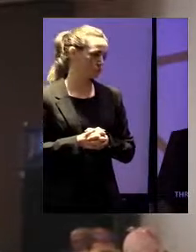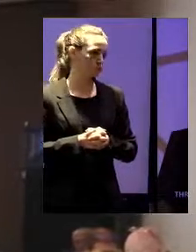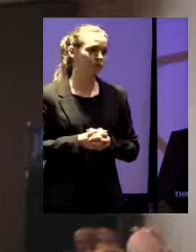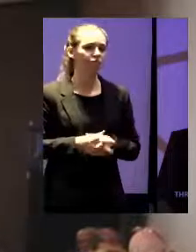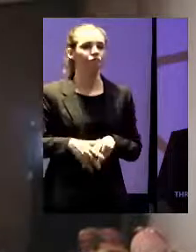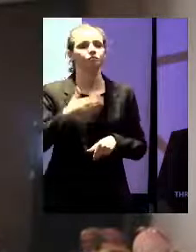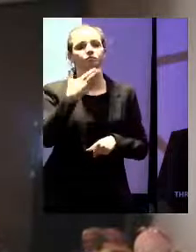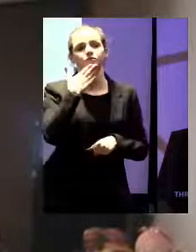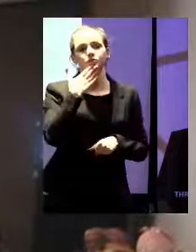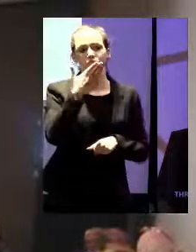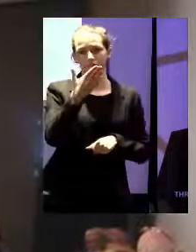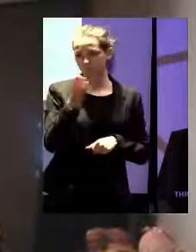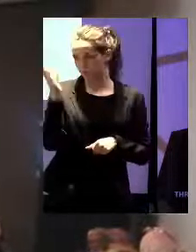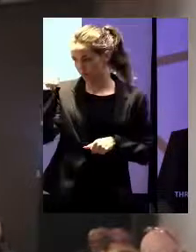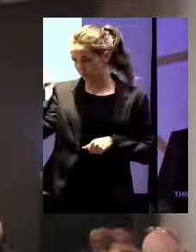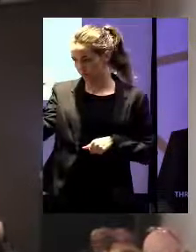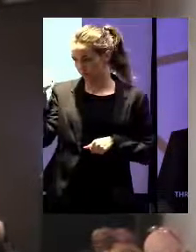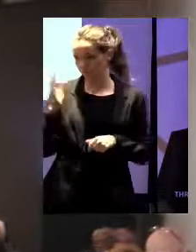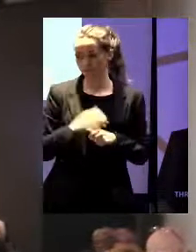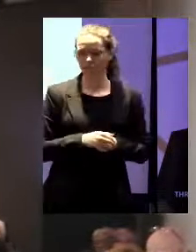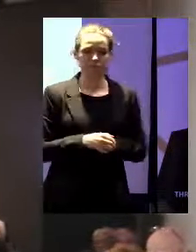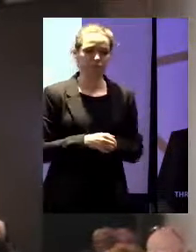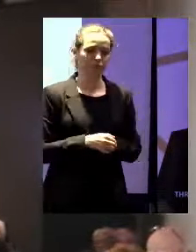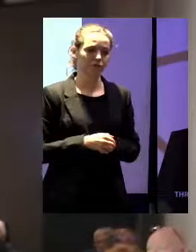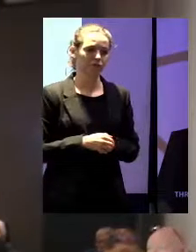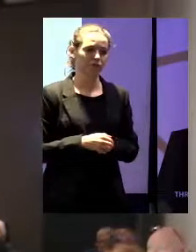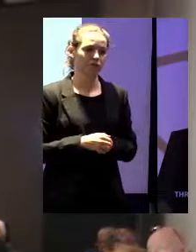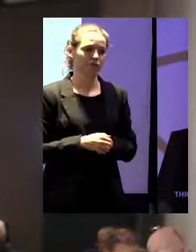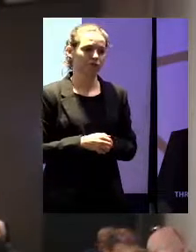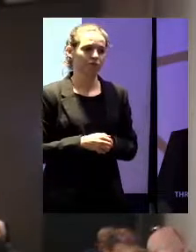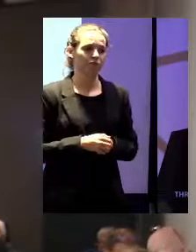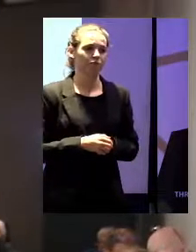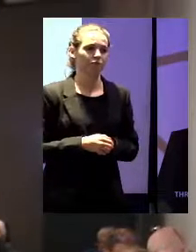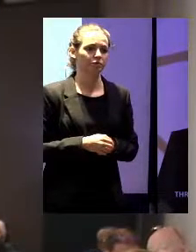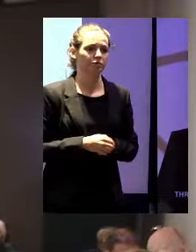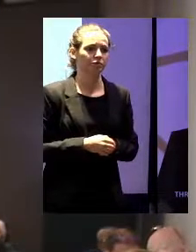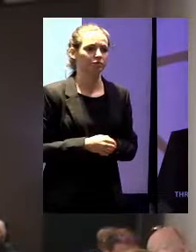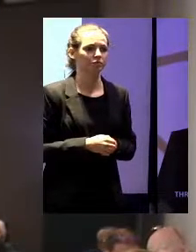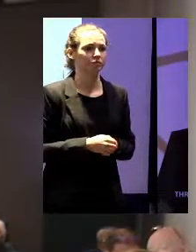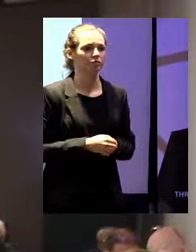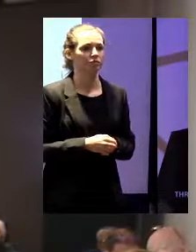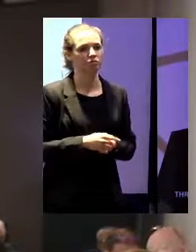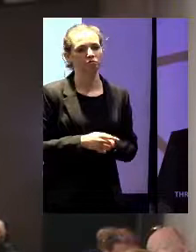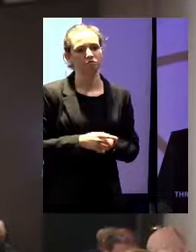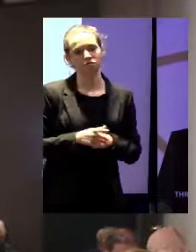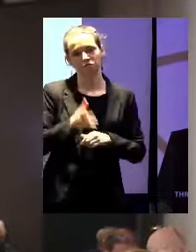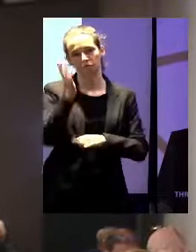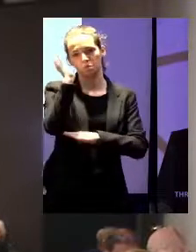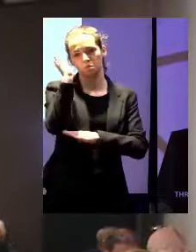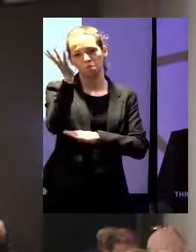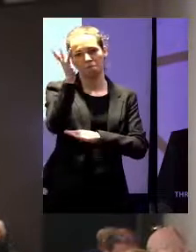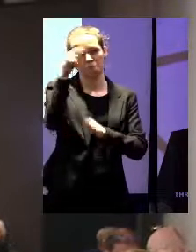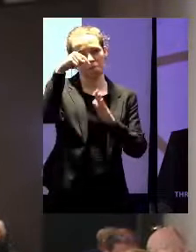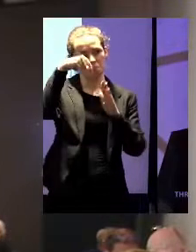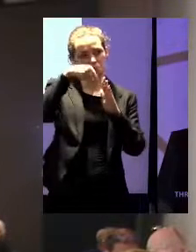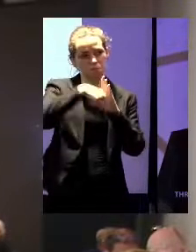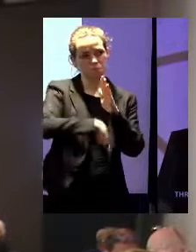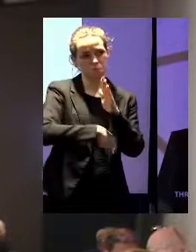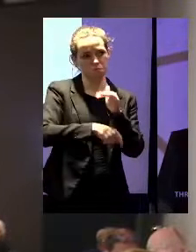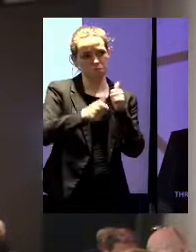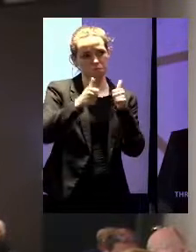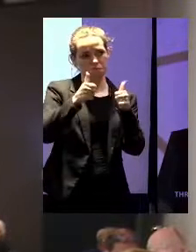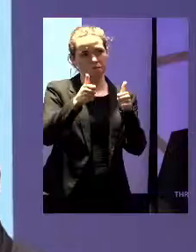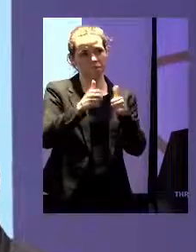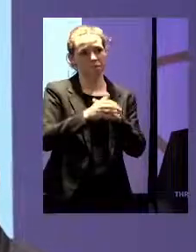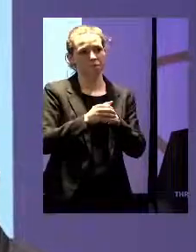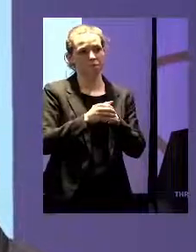Thank you, Mr. Jodwana, for an insightful presentation. Without much further ado,